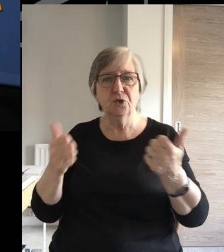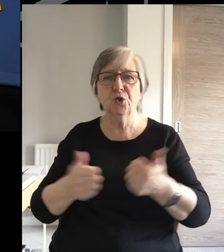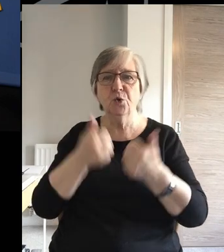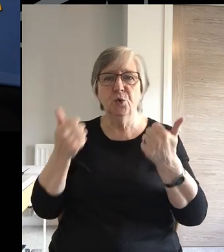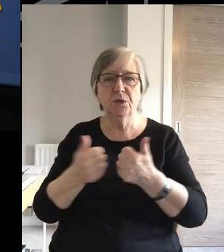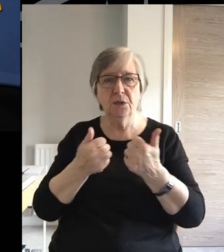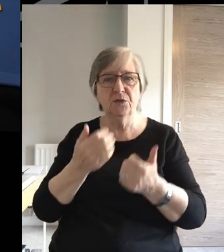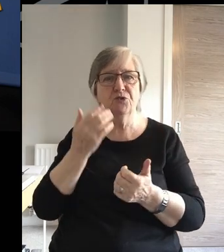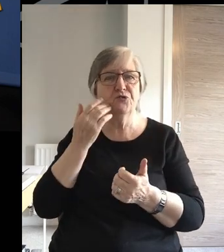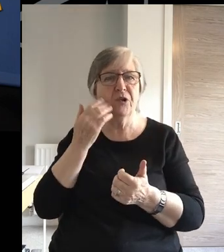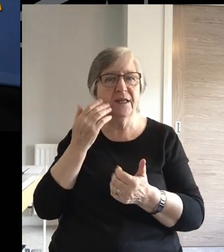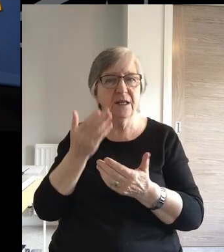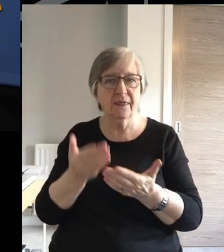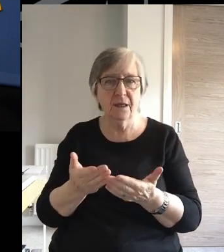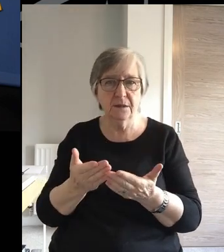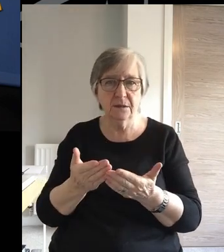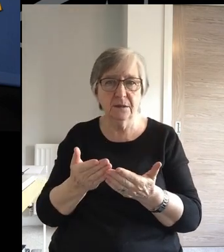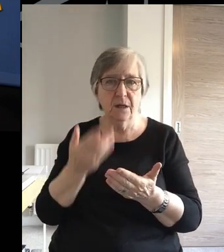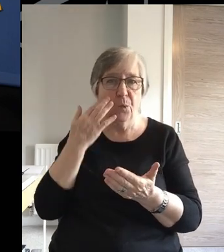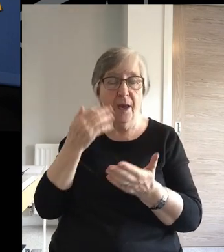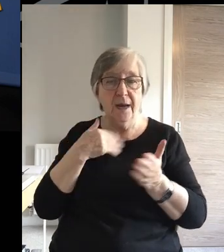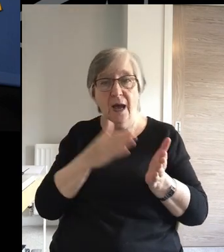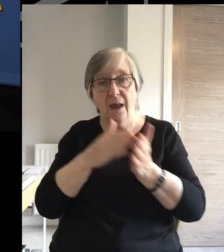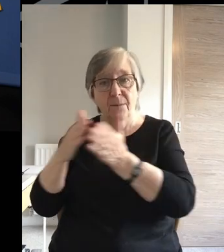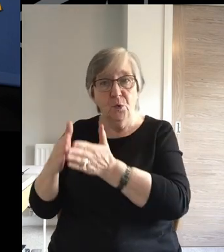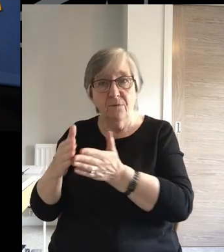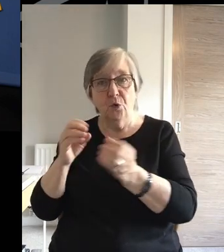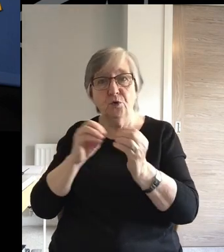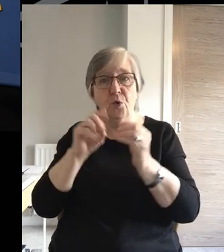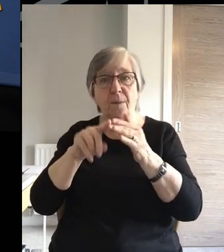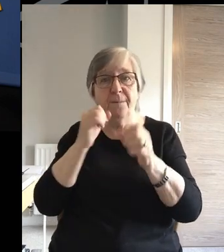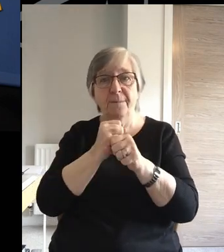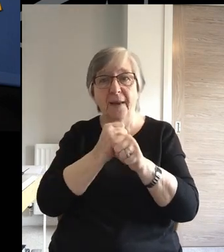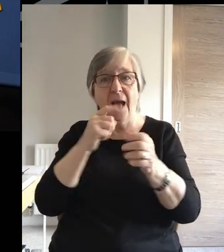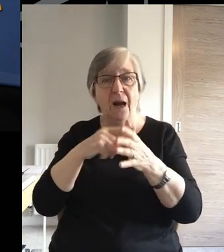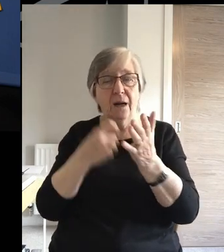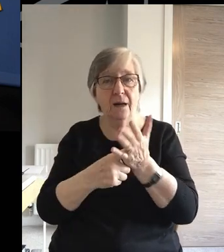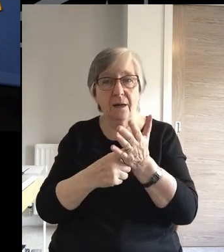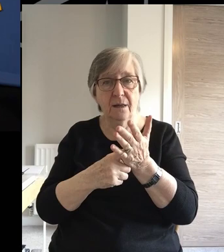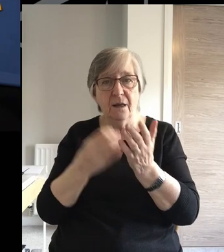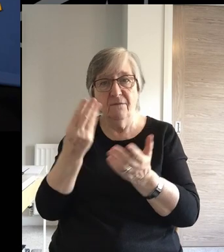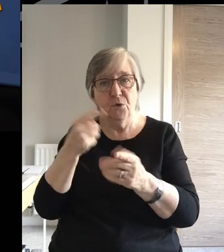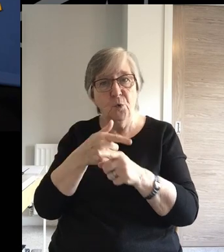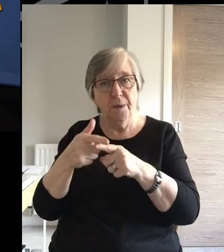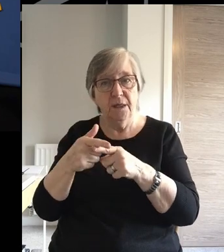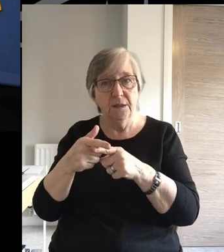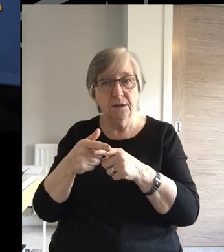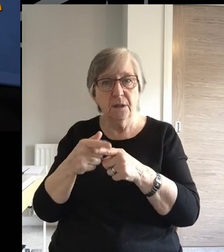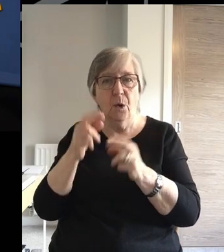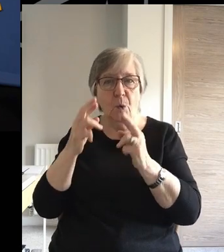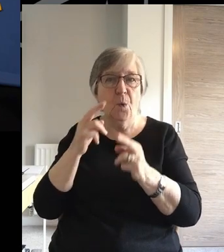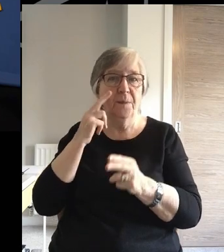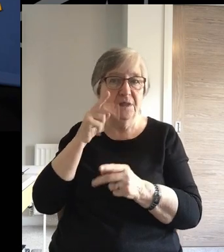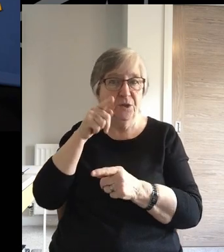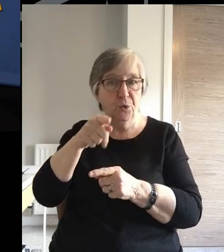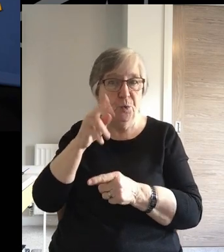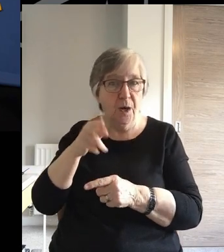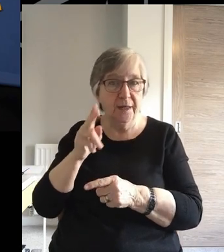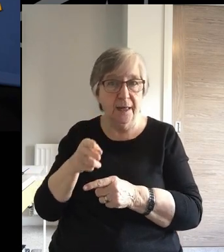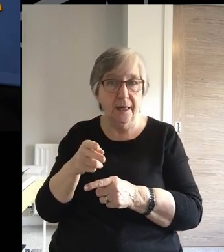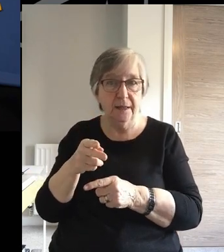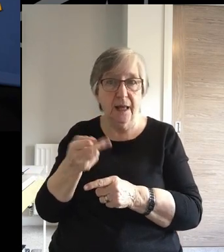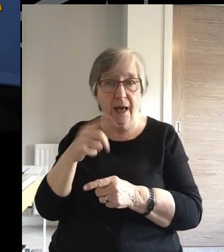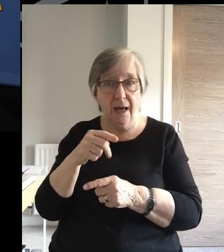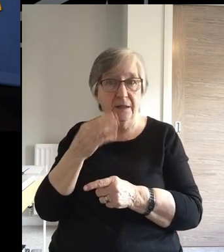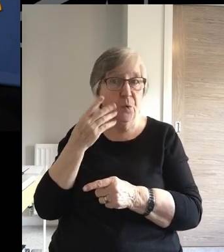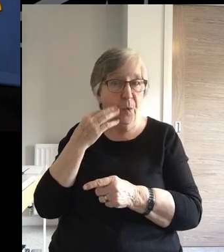goodness, and gentleness. And as I move on to Bigger Parish Church in a few weeks, I hope to see you again.